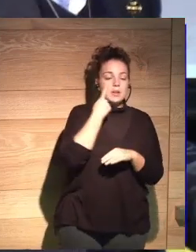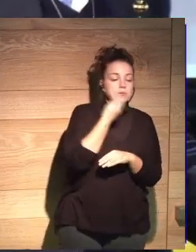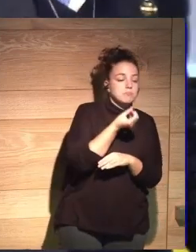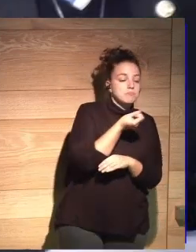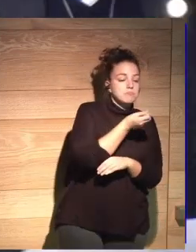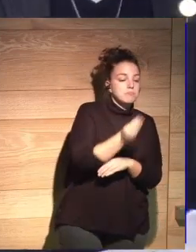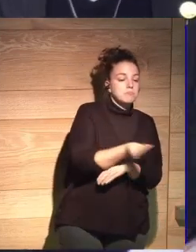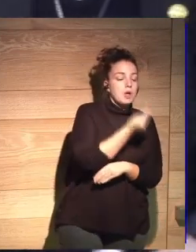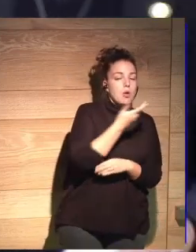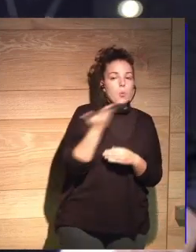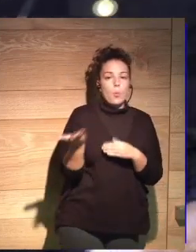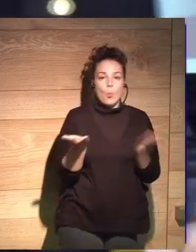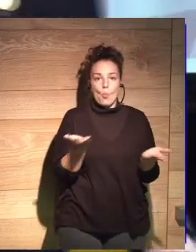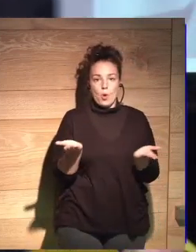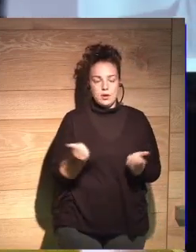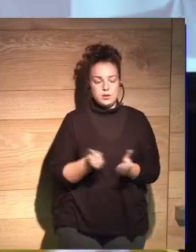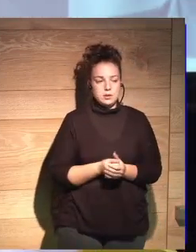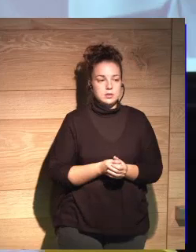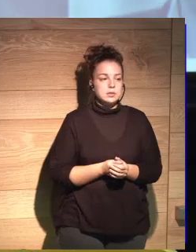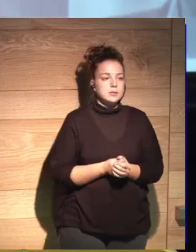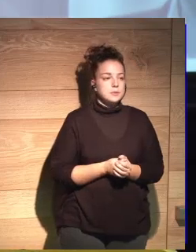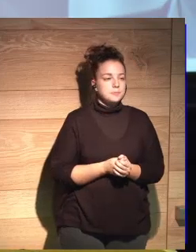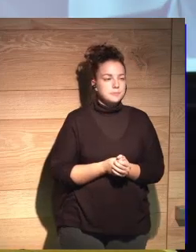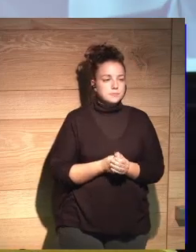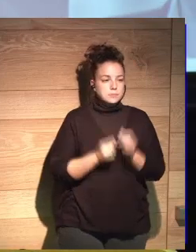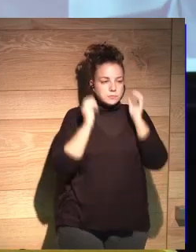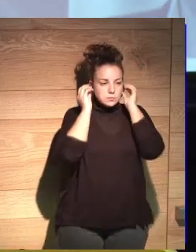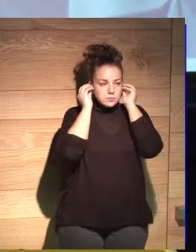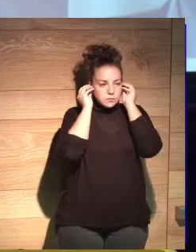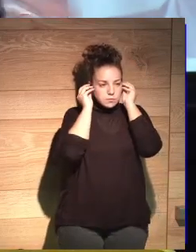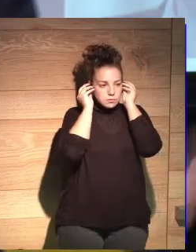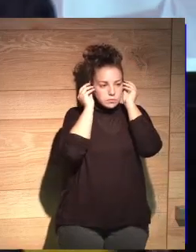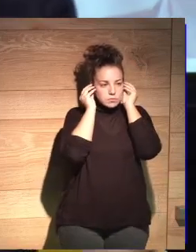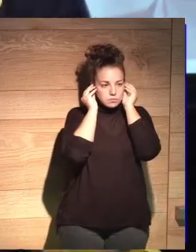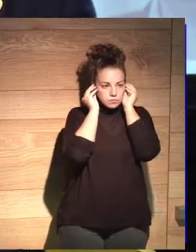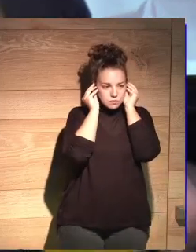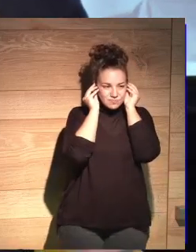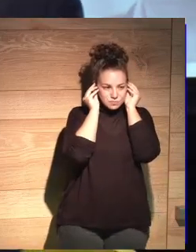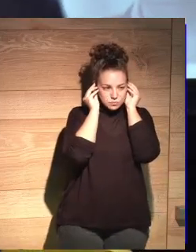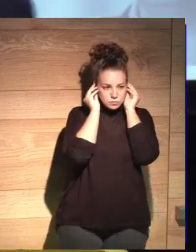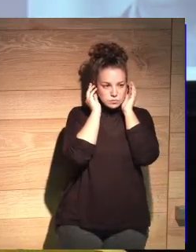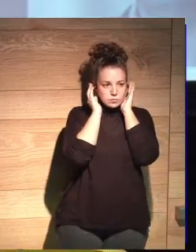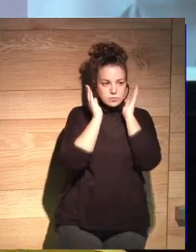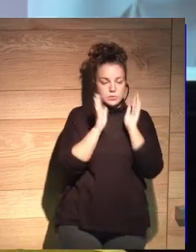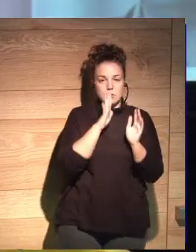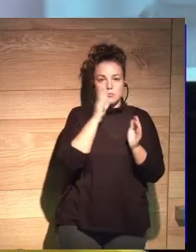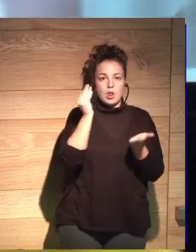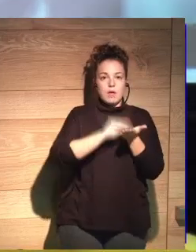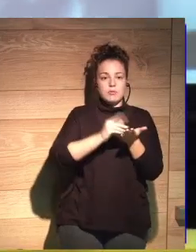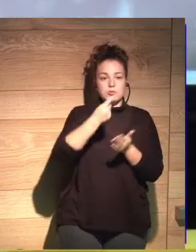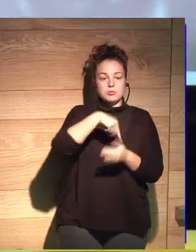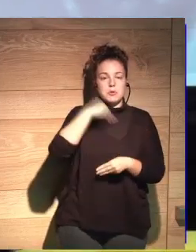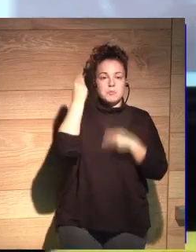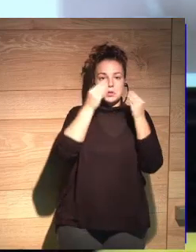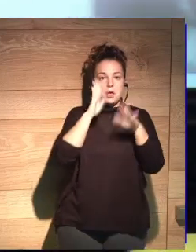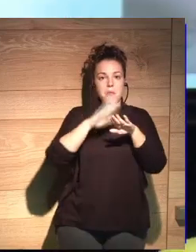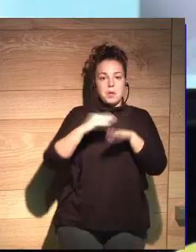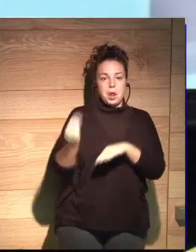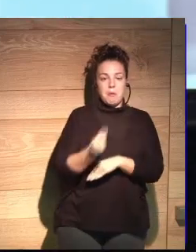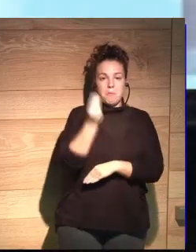these visions, of course, are strongly tied both on ideas of bettering oneself. My fitness tracker should help me exercise more. I certainly need